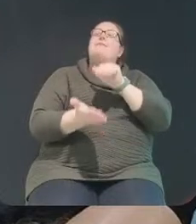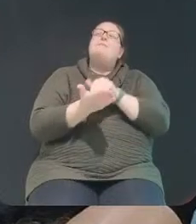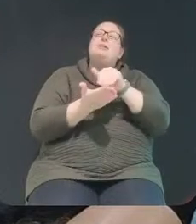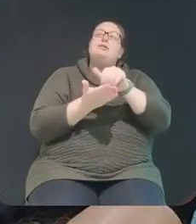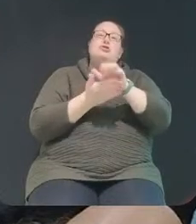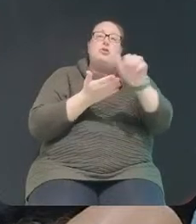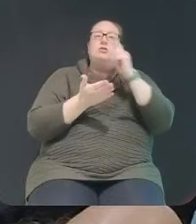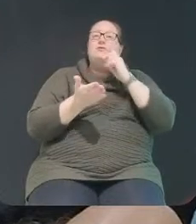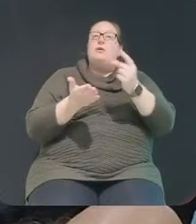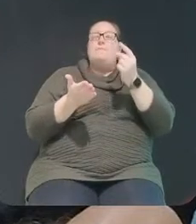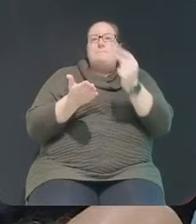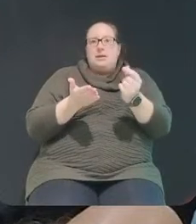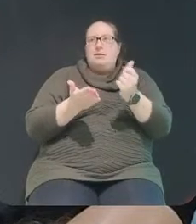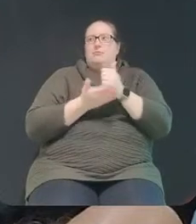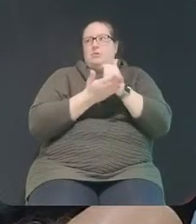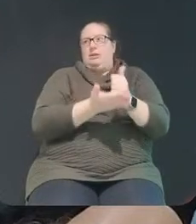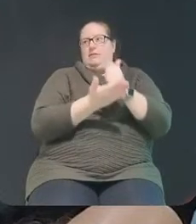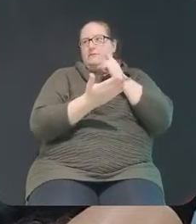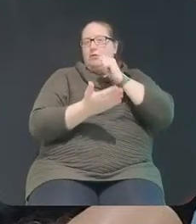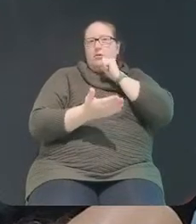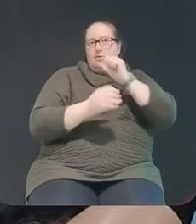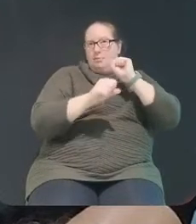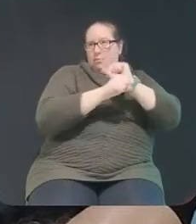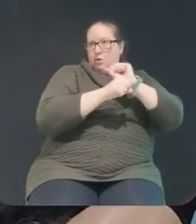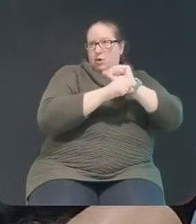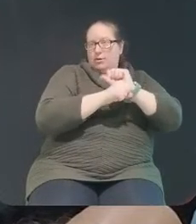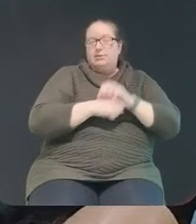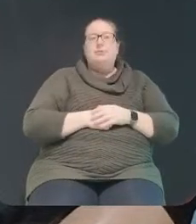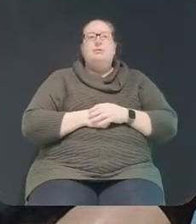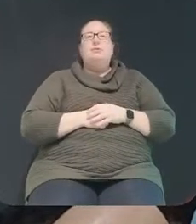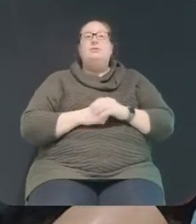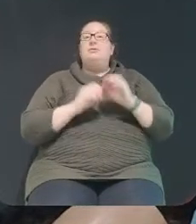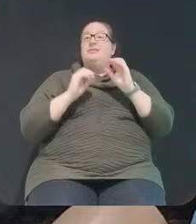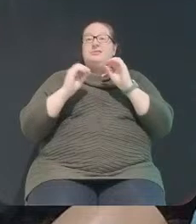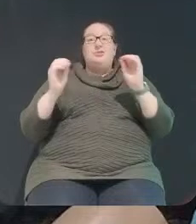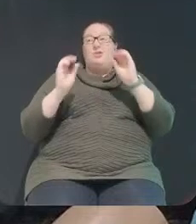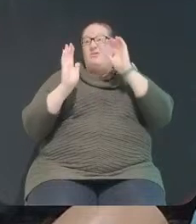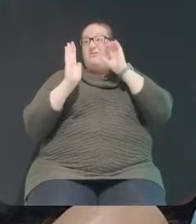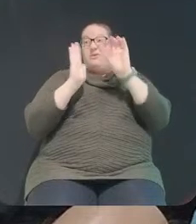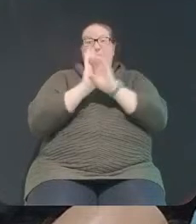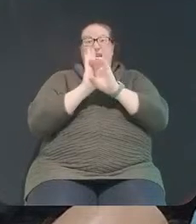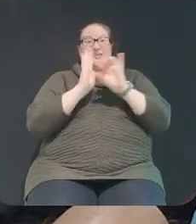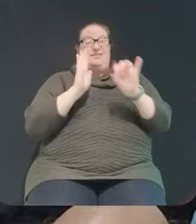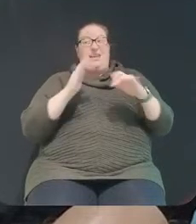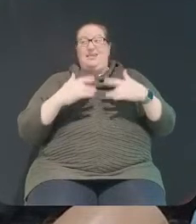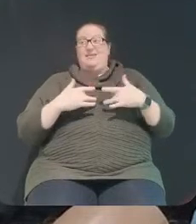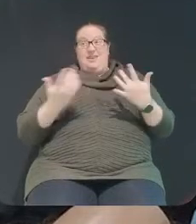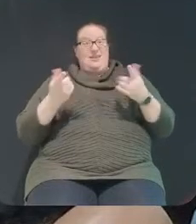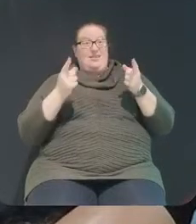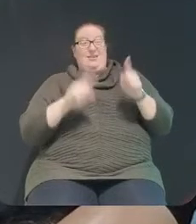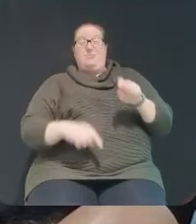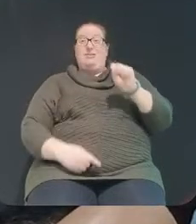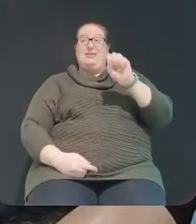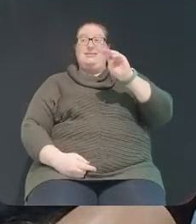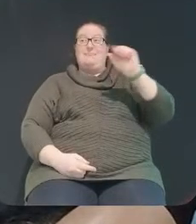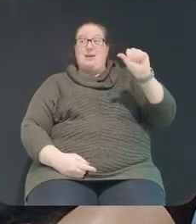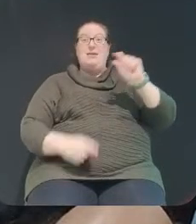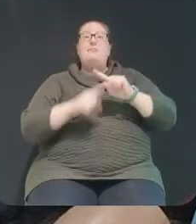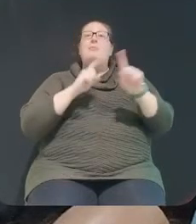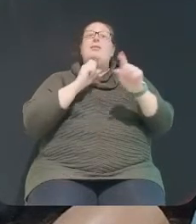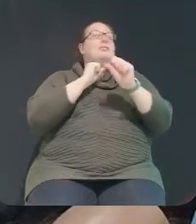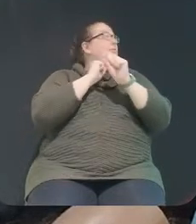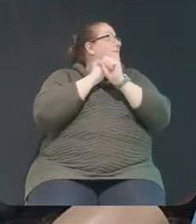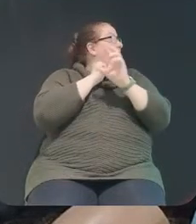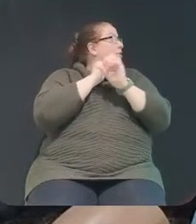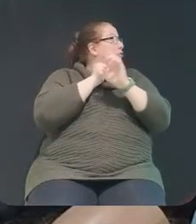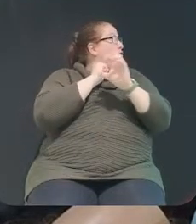relief of the unemployed. No photographs of the event exist at SMA, but the flyer pictured